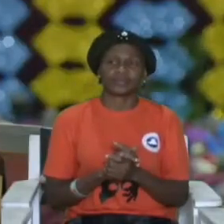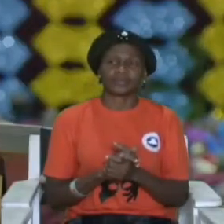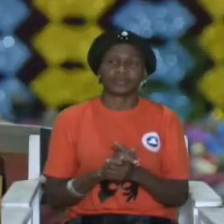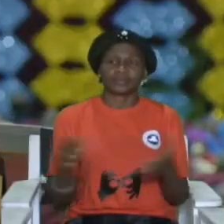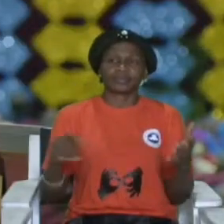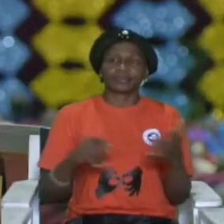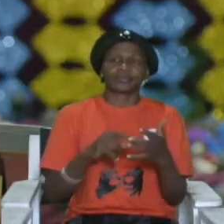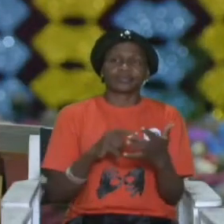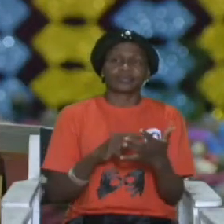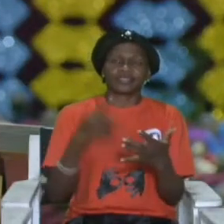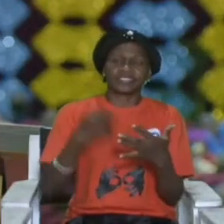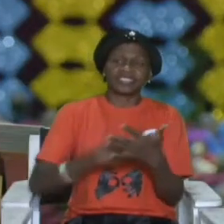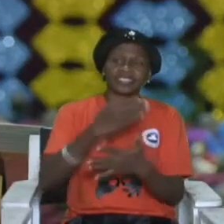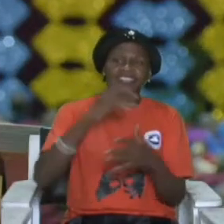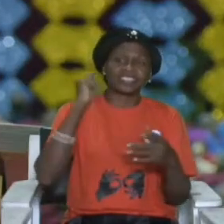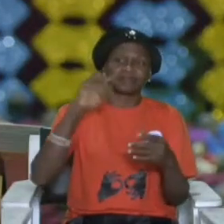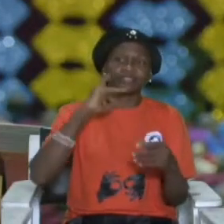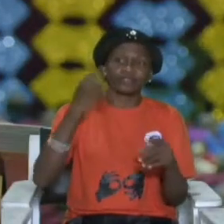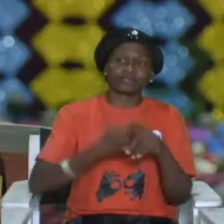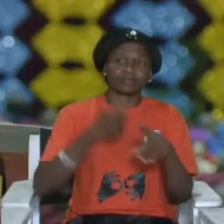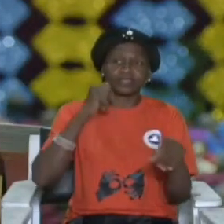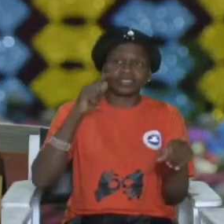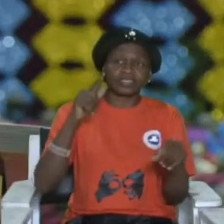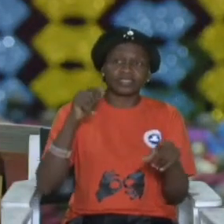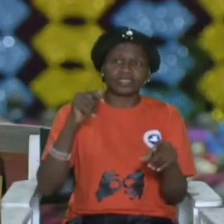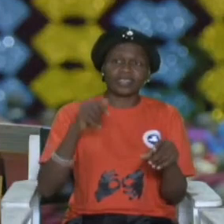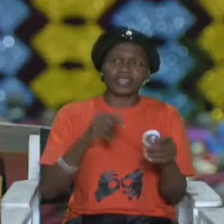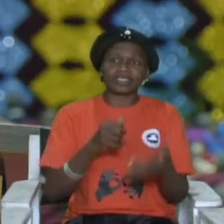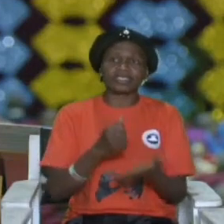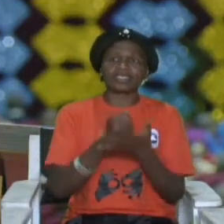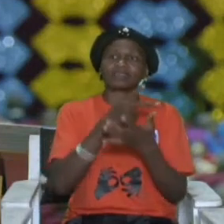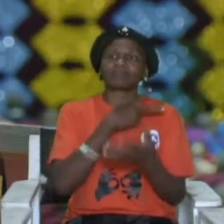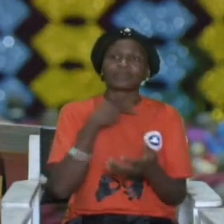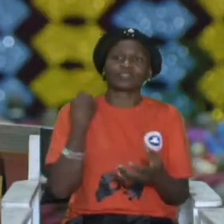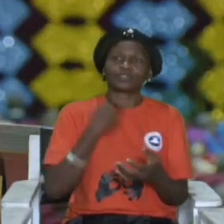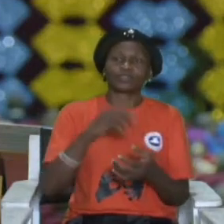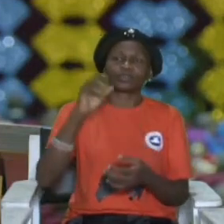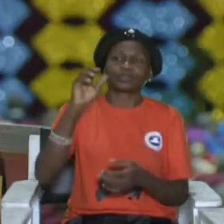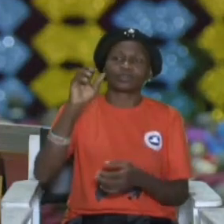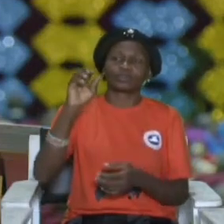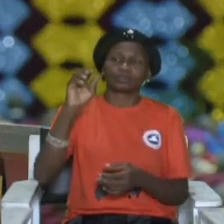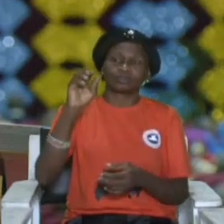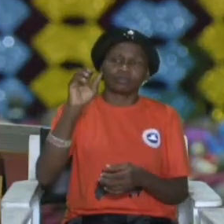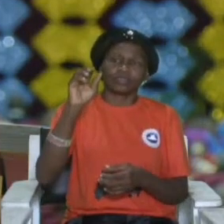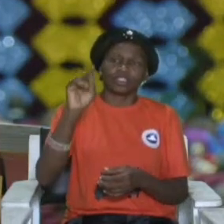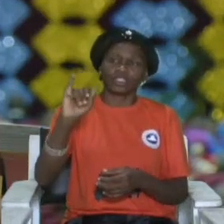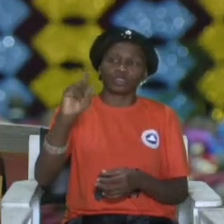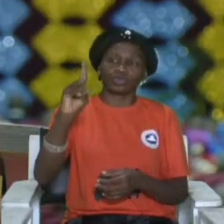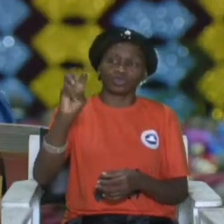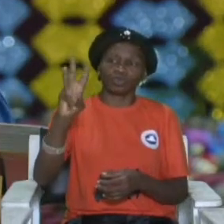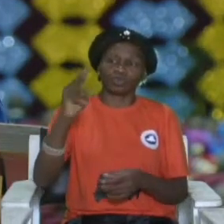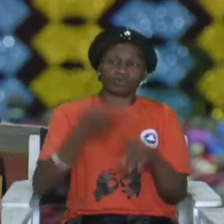This next testimony is from Assistant Pastor Adekunle Idowu from the United Kingdom.